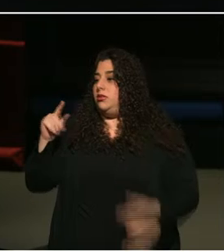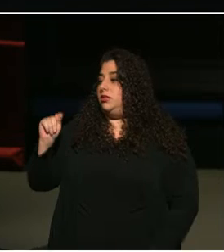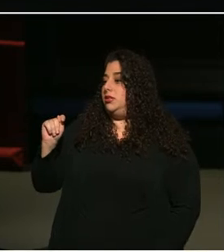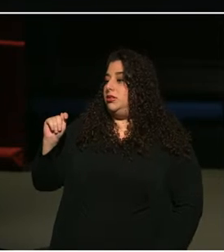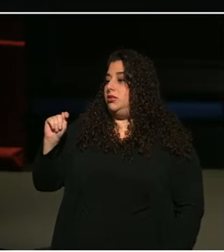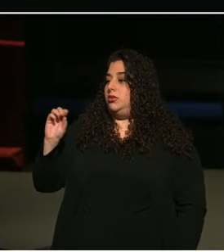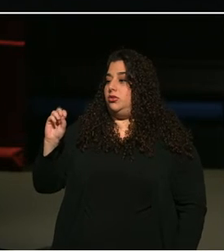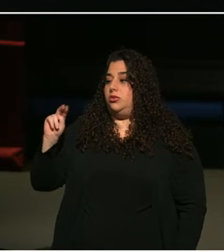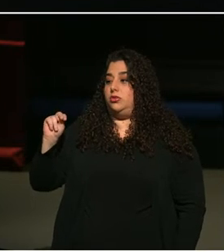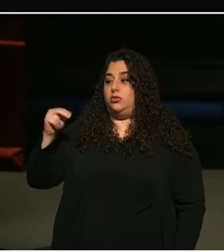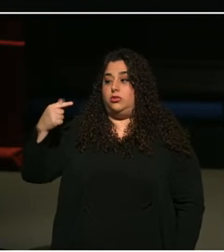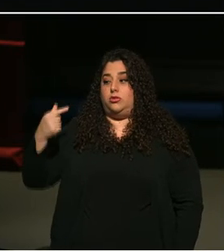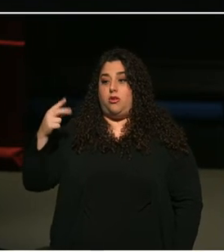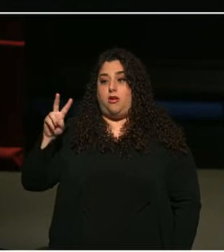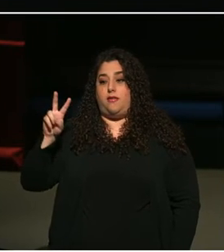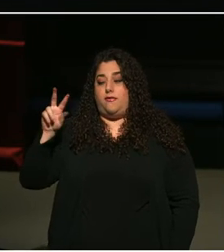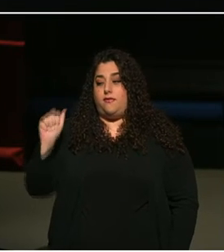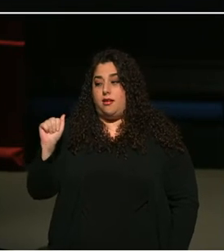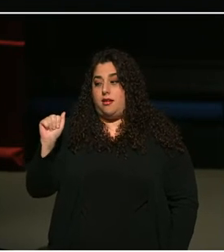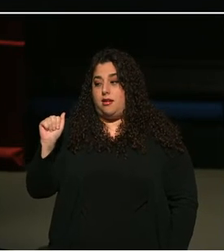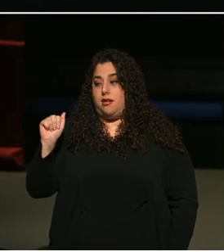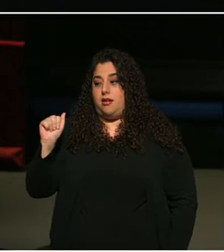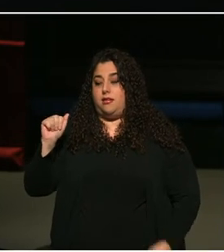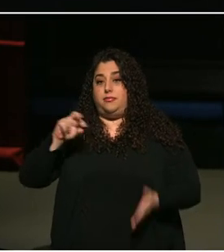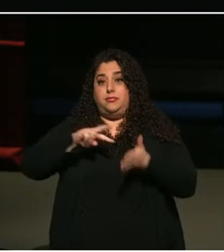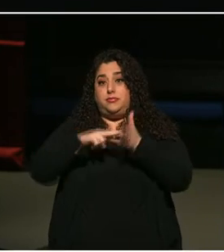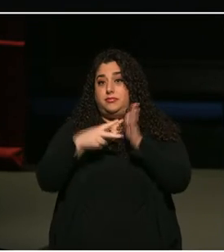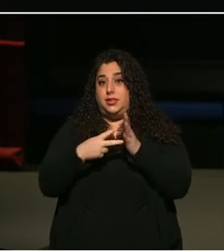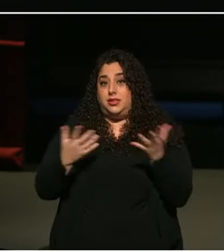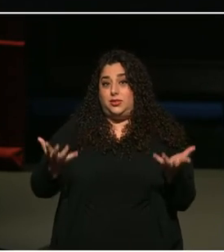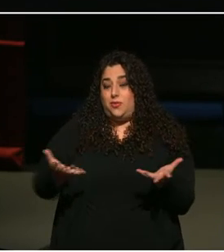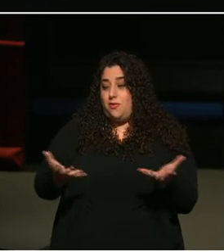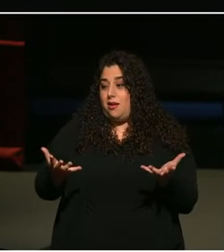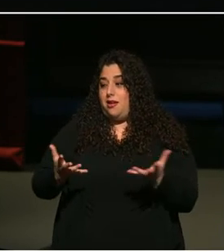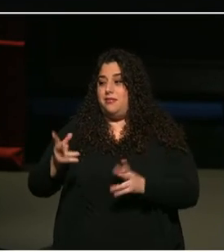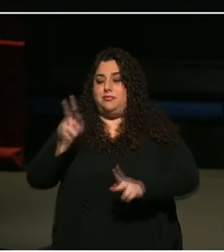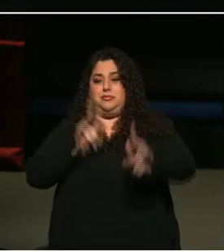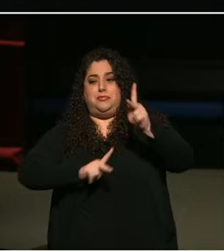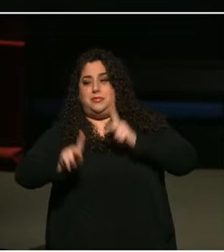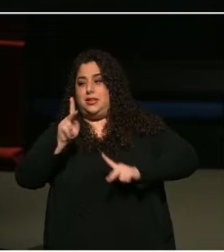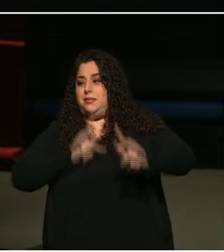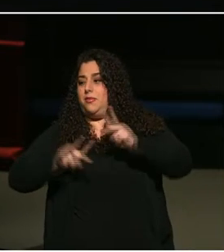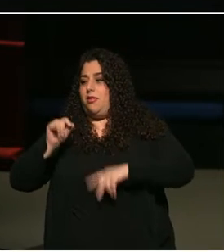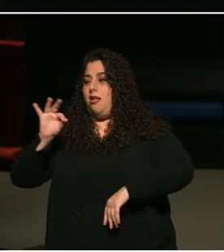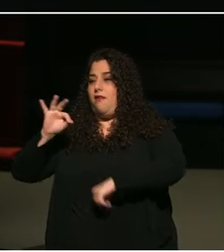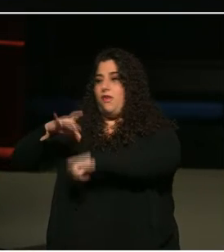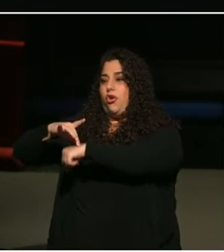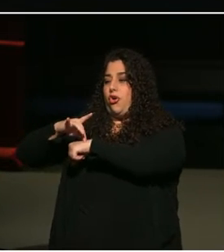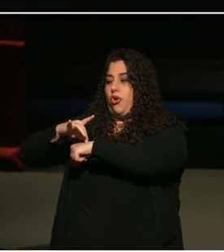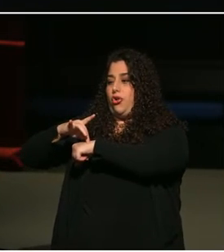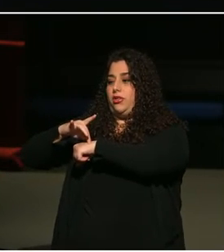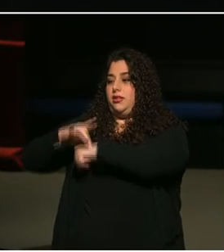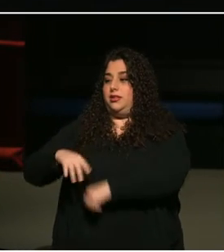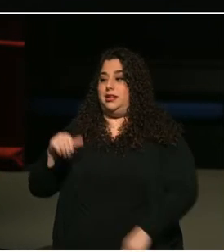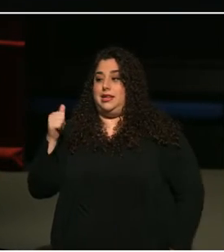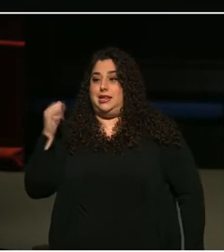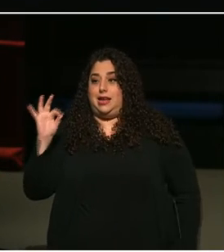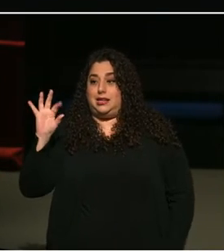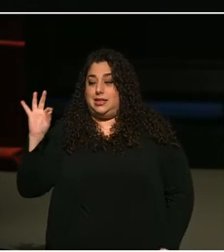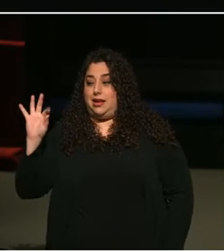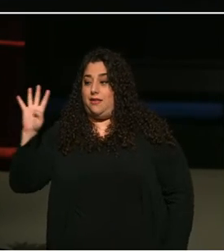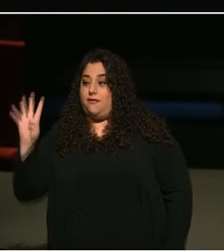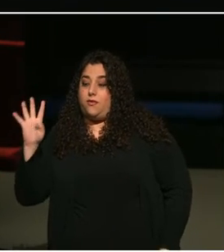the meaning of people of the earth. In 1994, this golden state recognized the